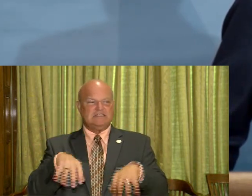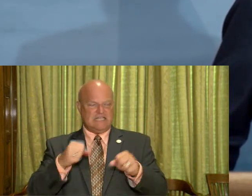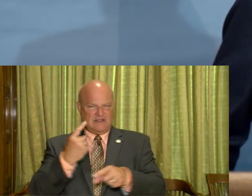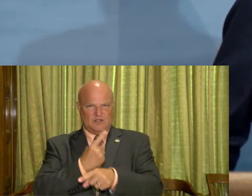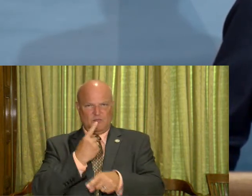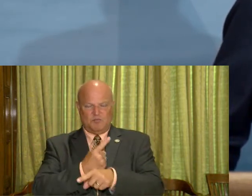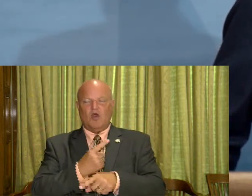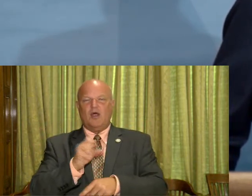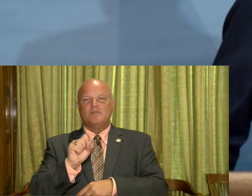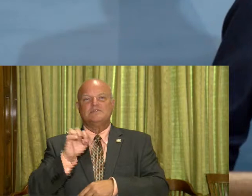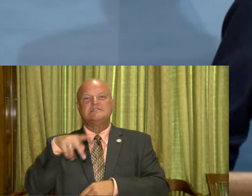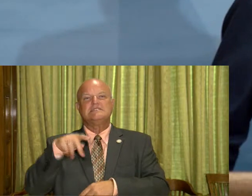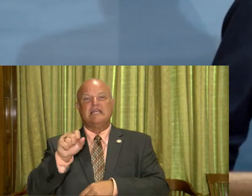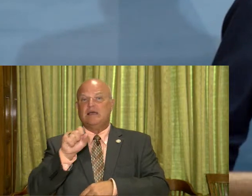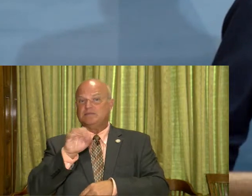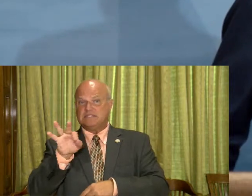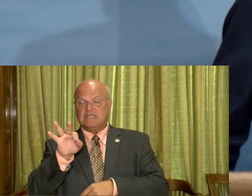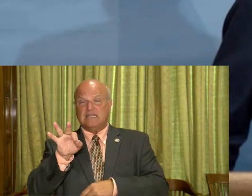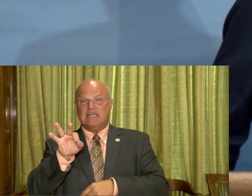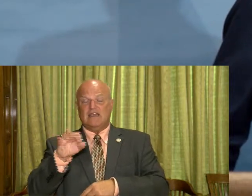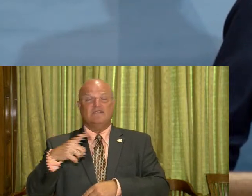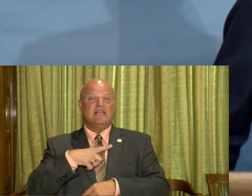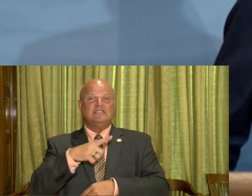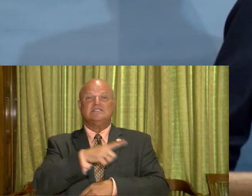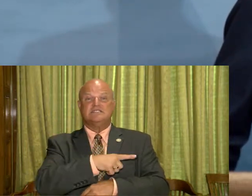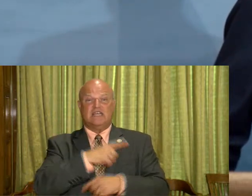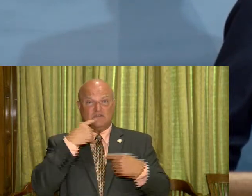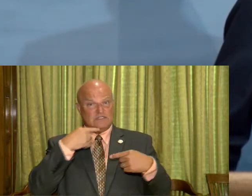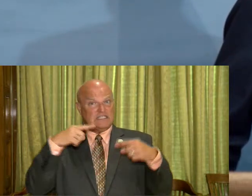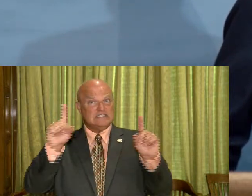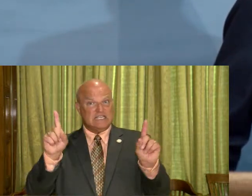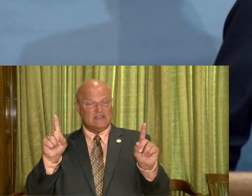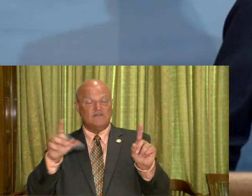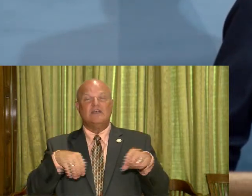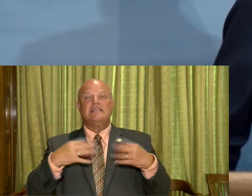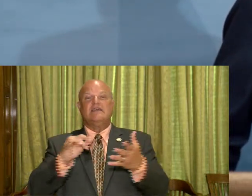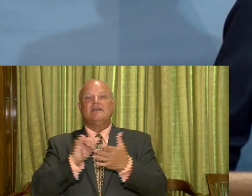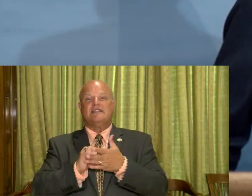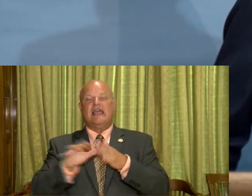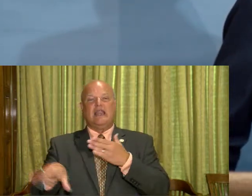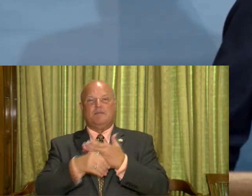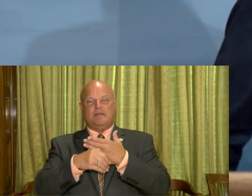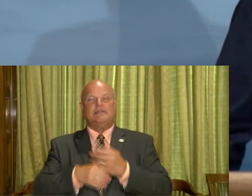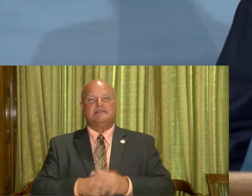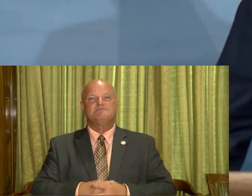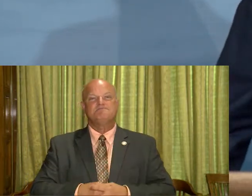proper steps if the legislature is successful in giving that amendment.